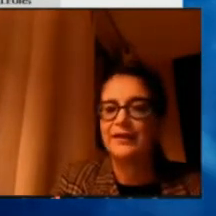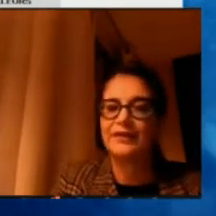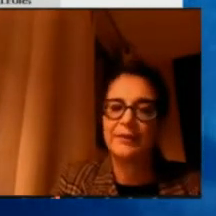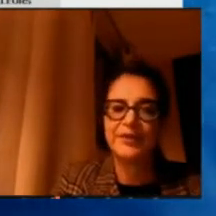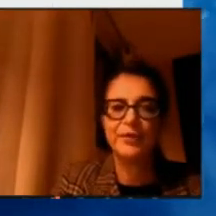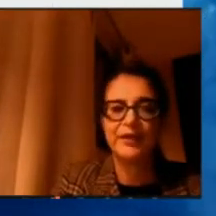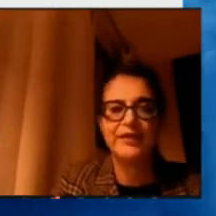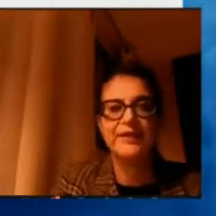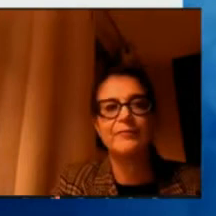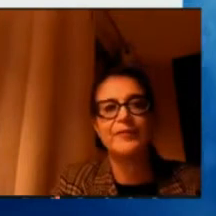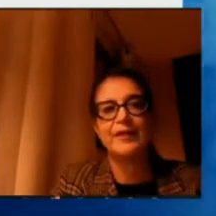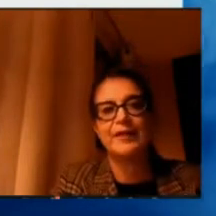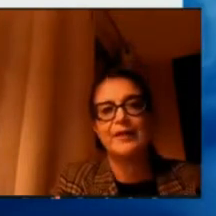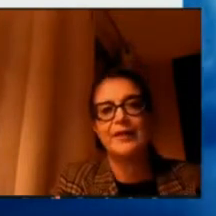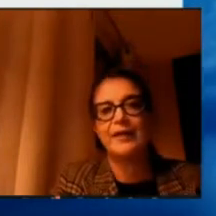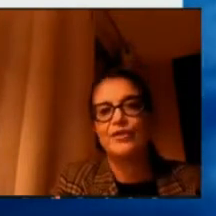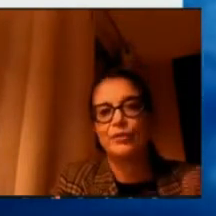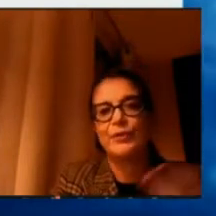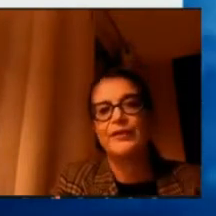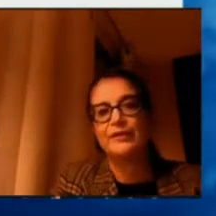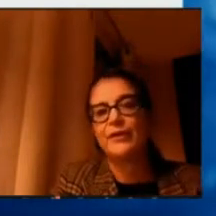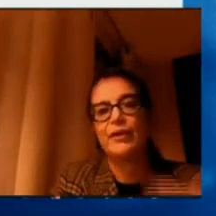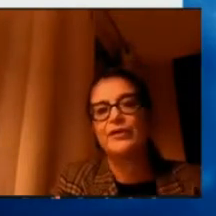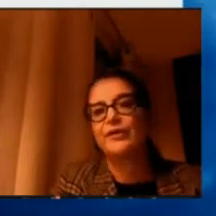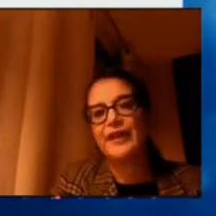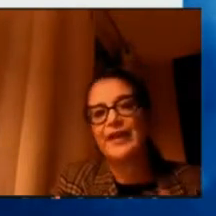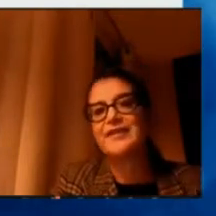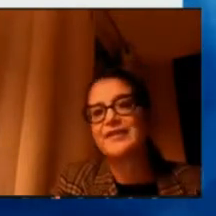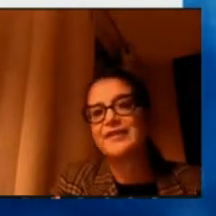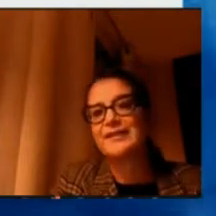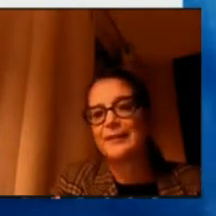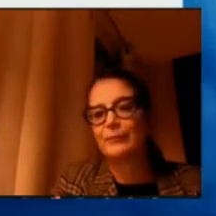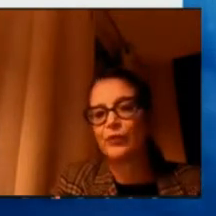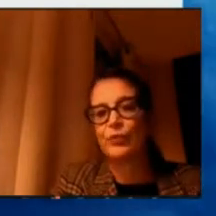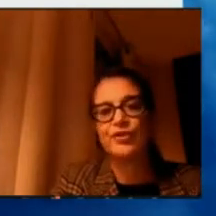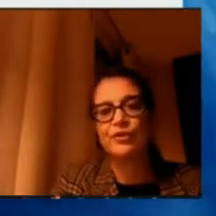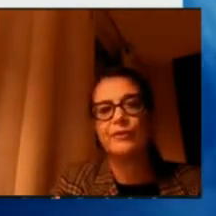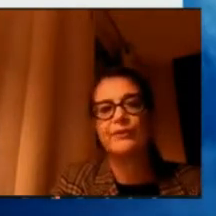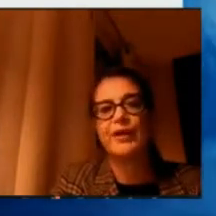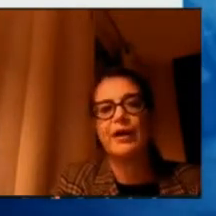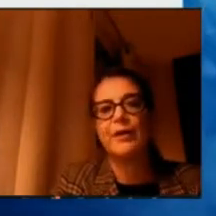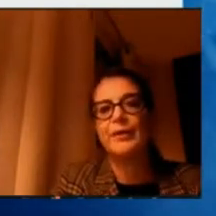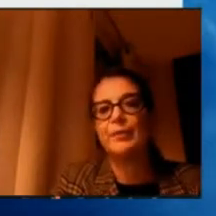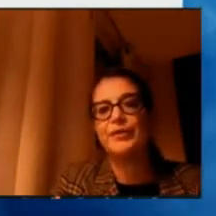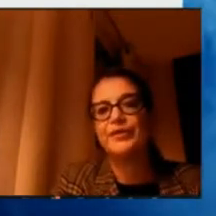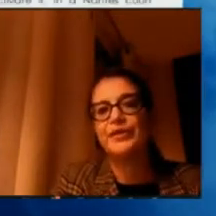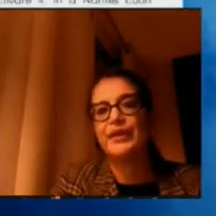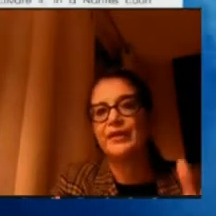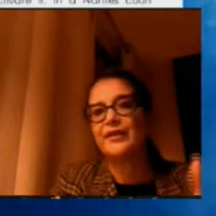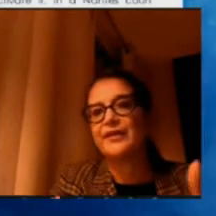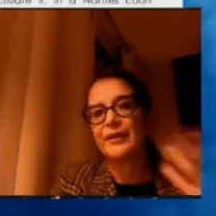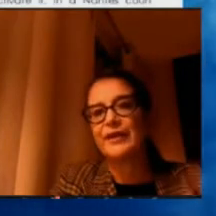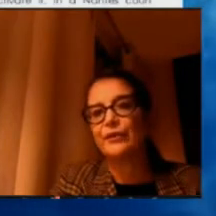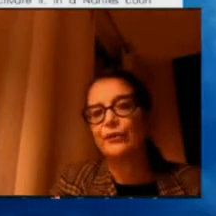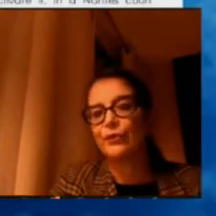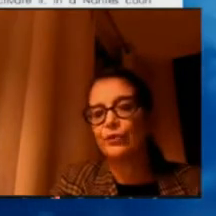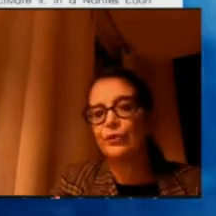it can be tricky. So we had a lot of cases which are reported, and I explained a few.